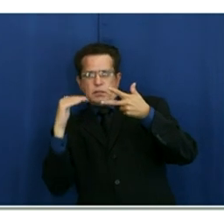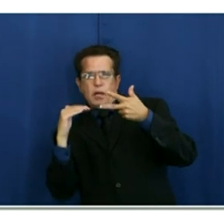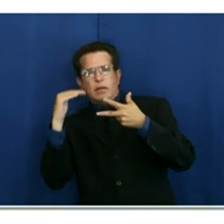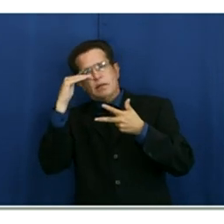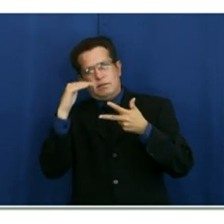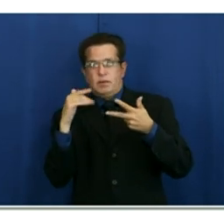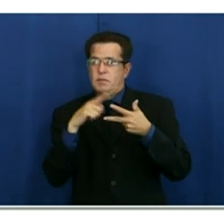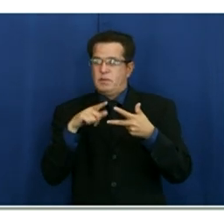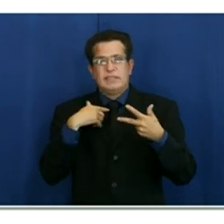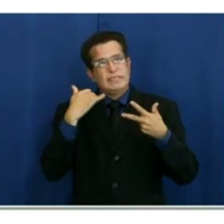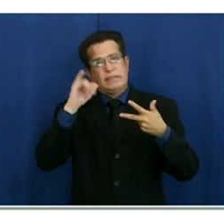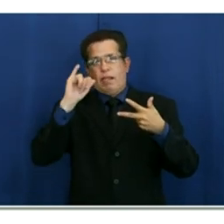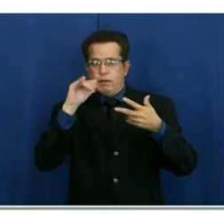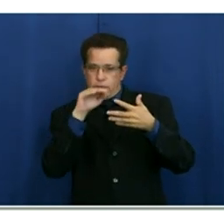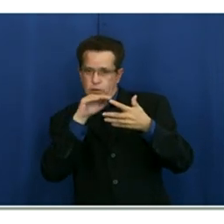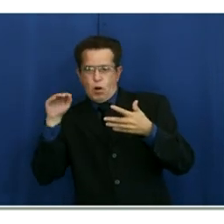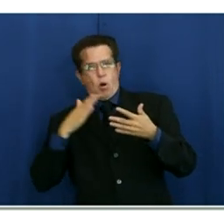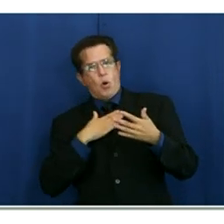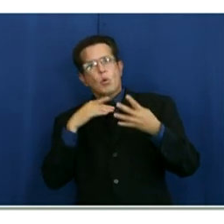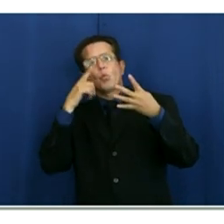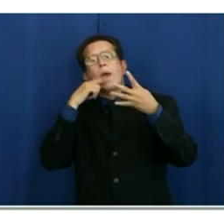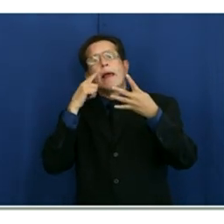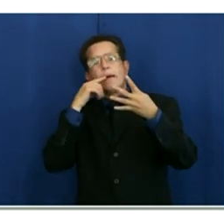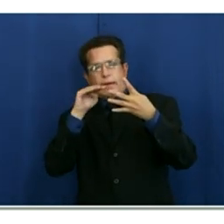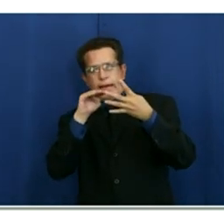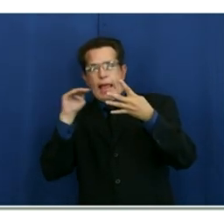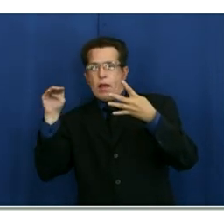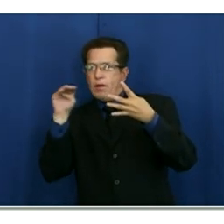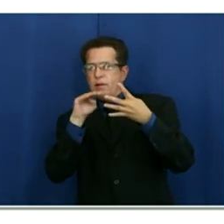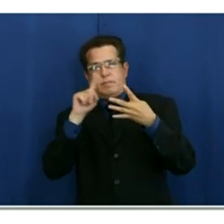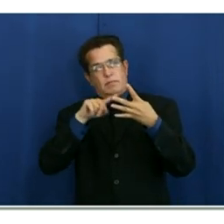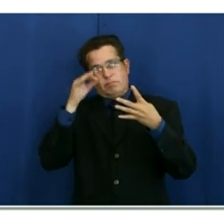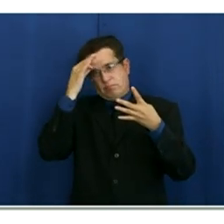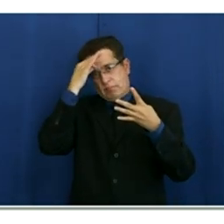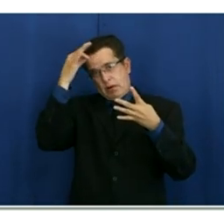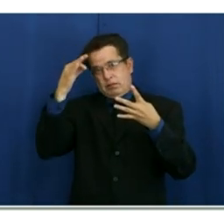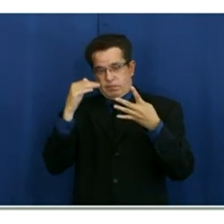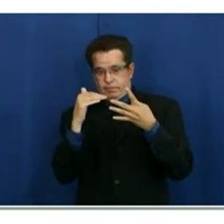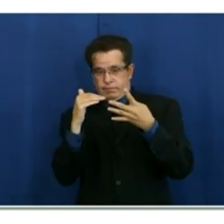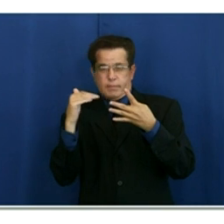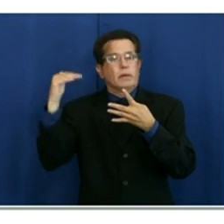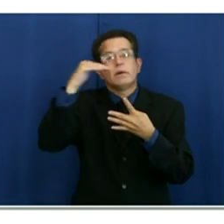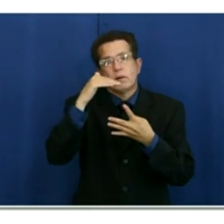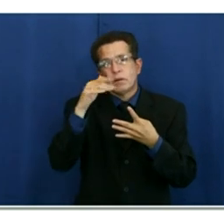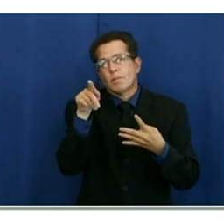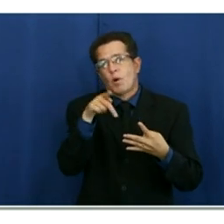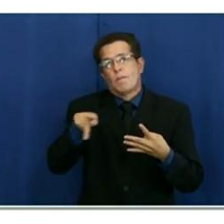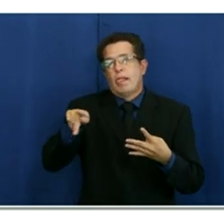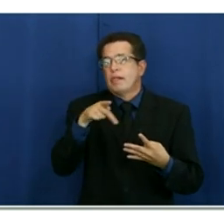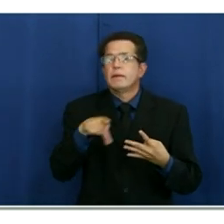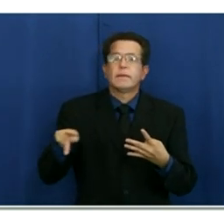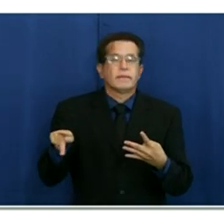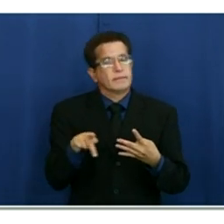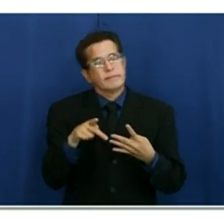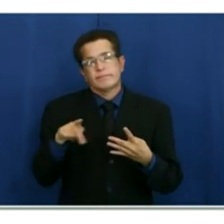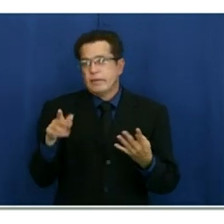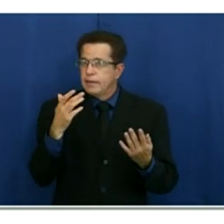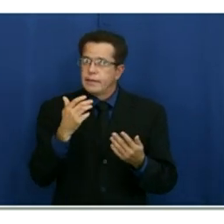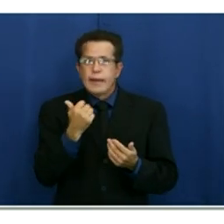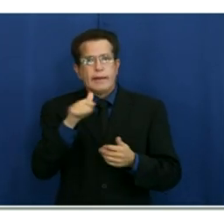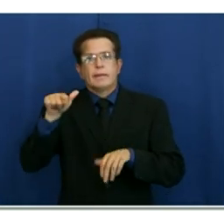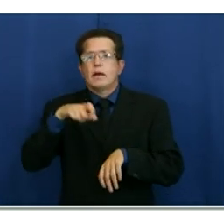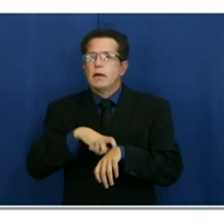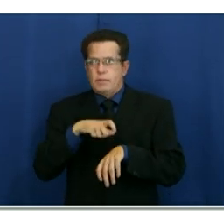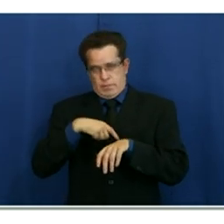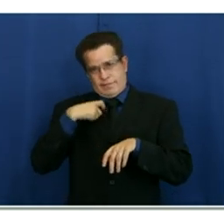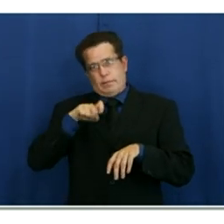in the red tier, but this is just too close for comfort. So our actions, the actions